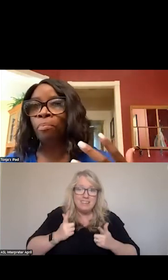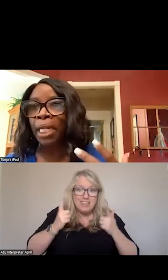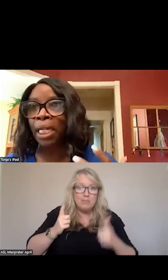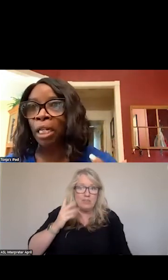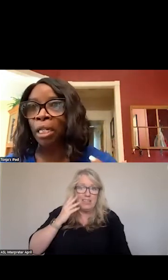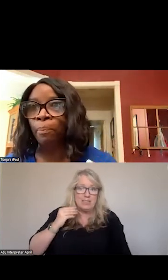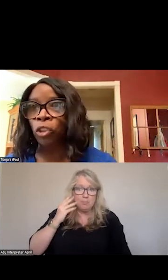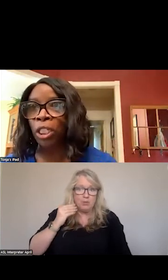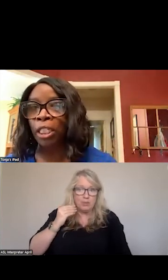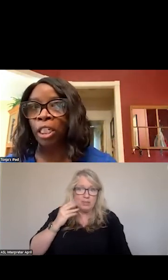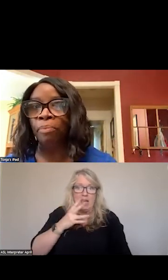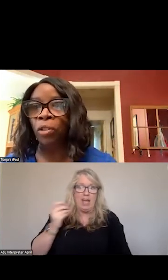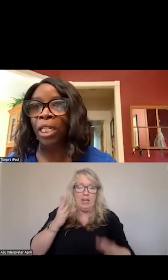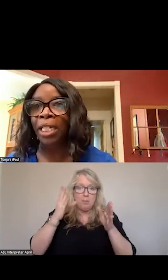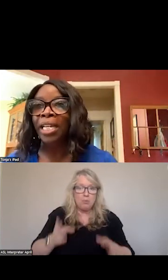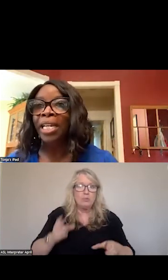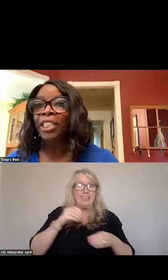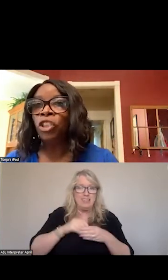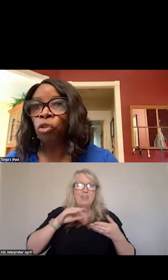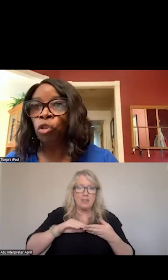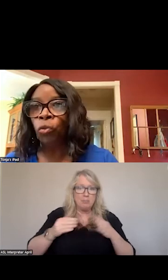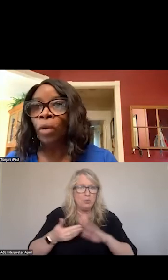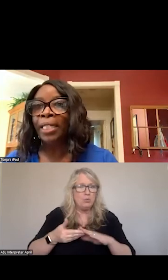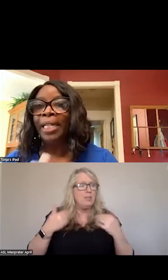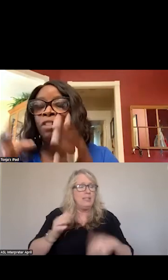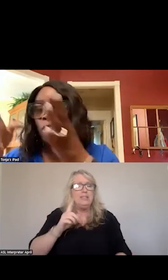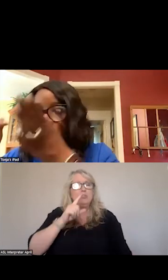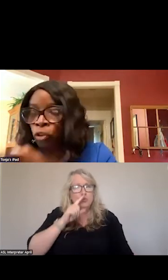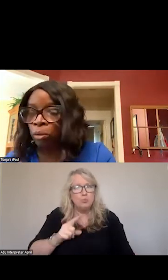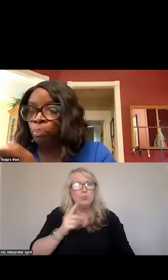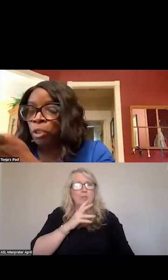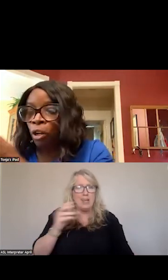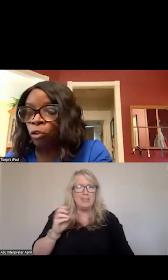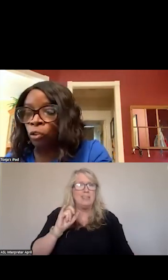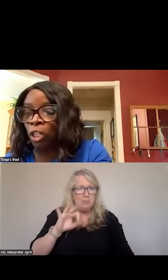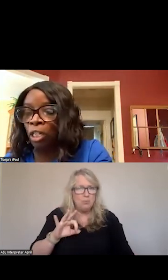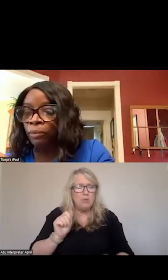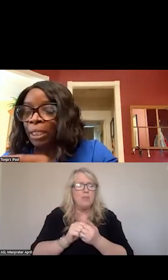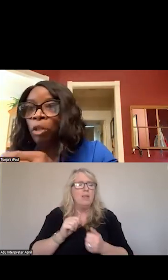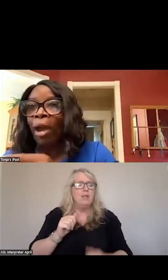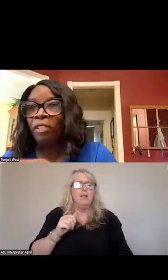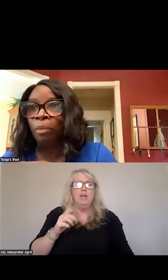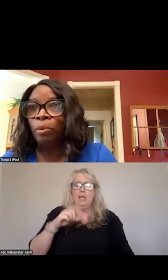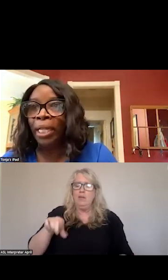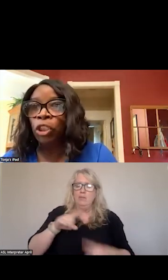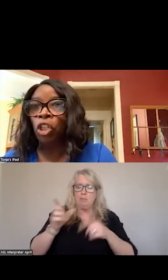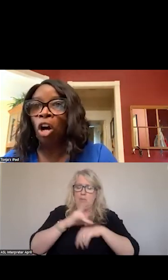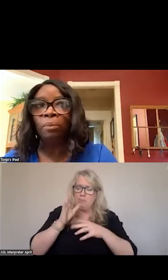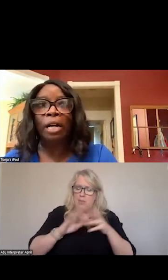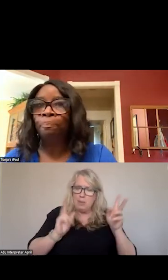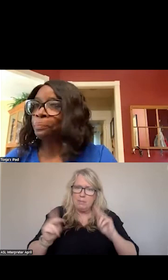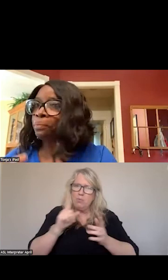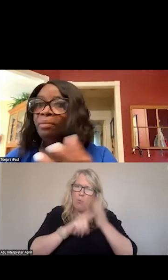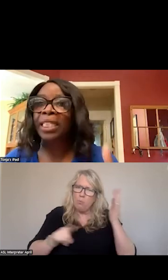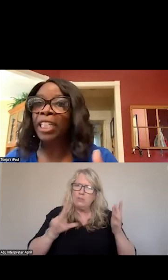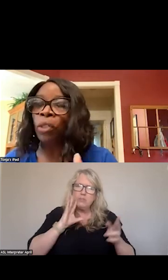from being a person in the community, it's so true. And even that those demographics of people that she talked